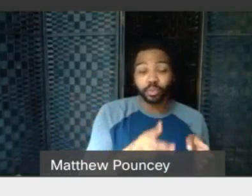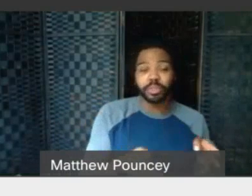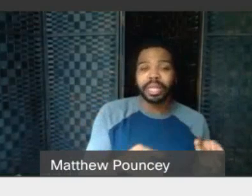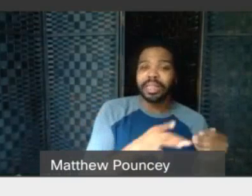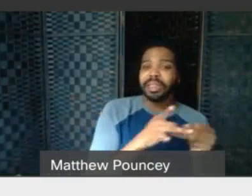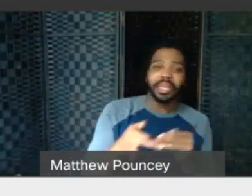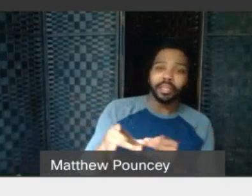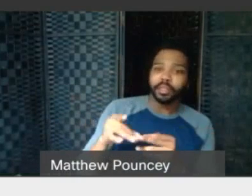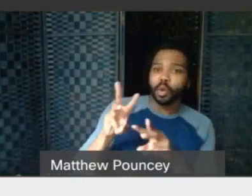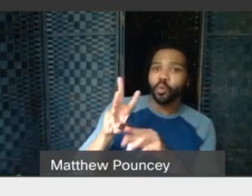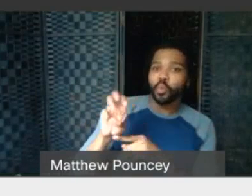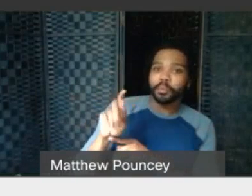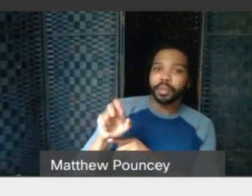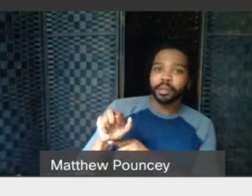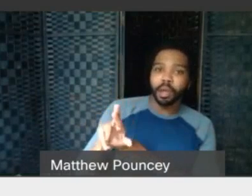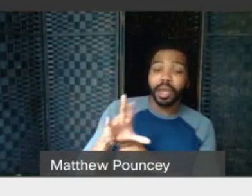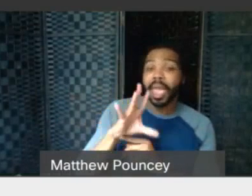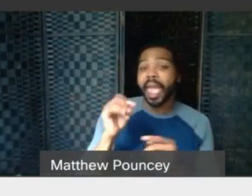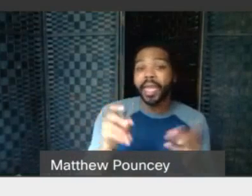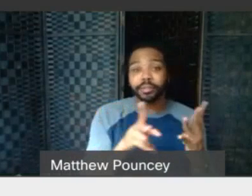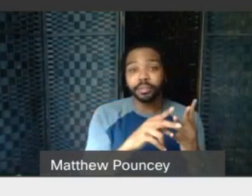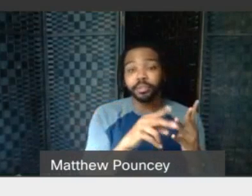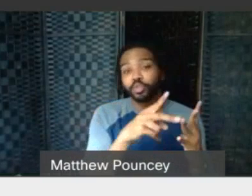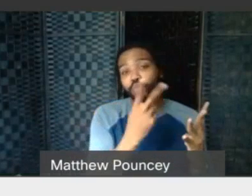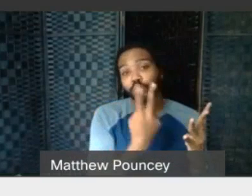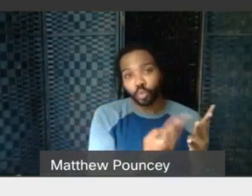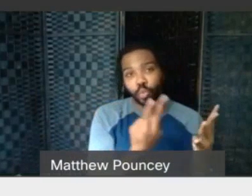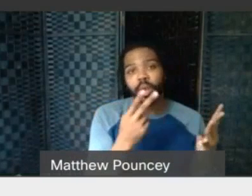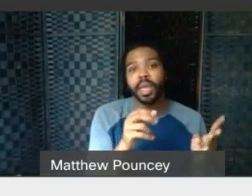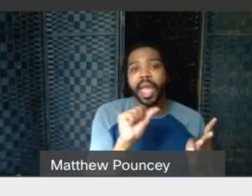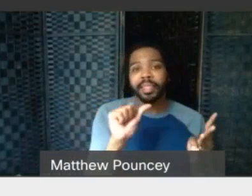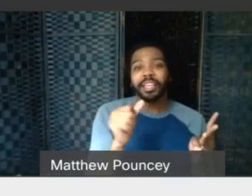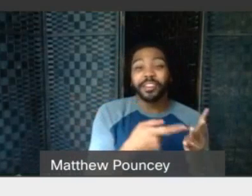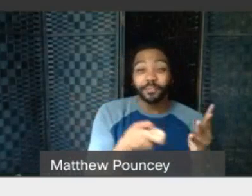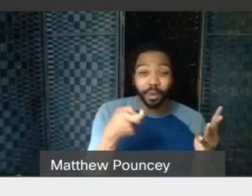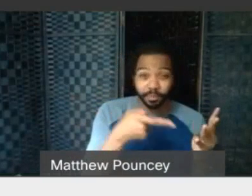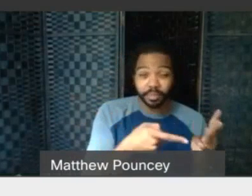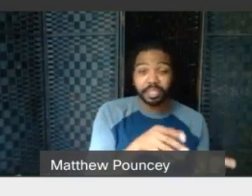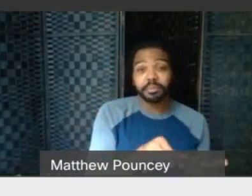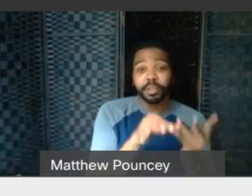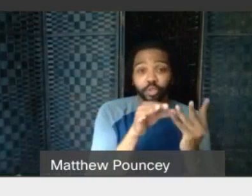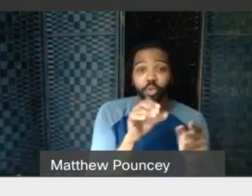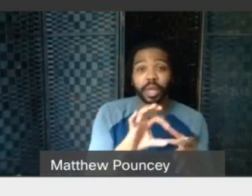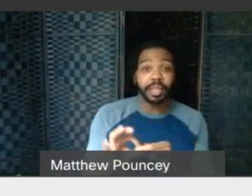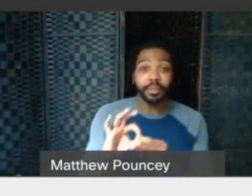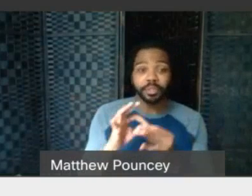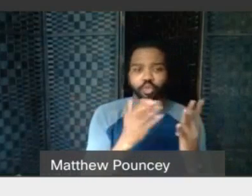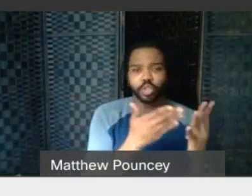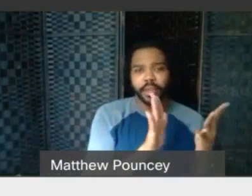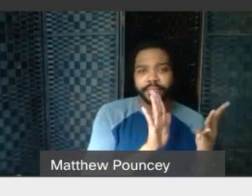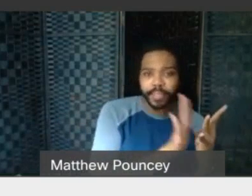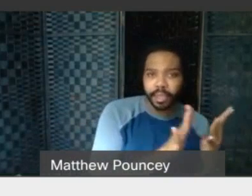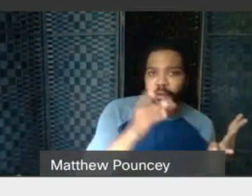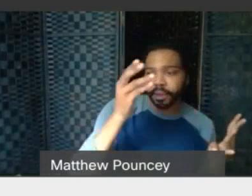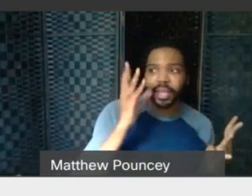two of the athletes from Special Olympics to share their experience getting vaccinated. They'll